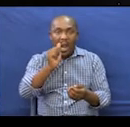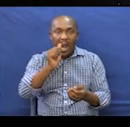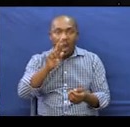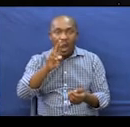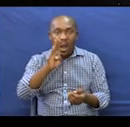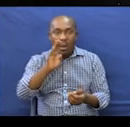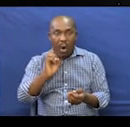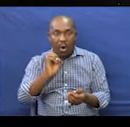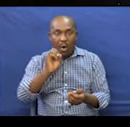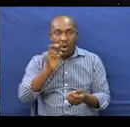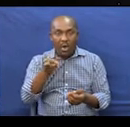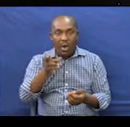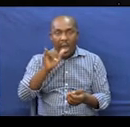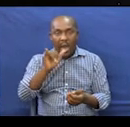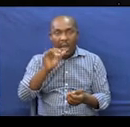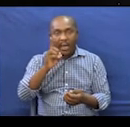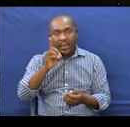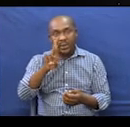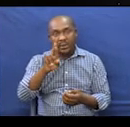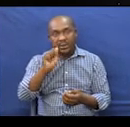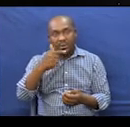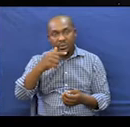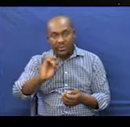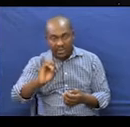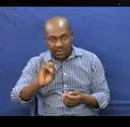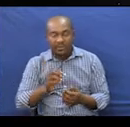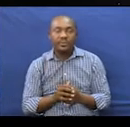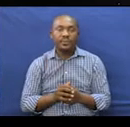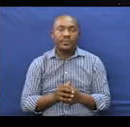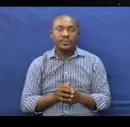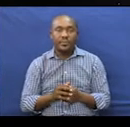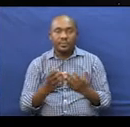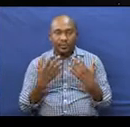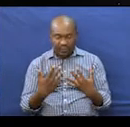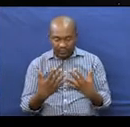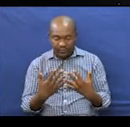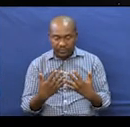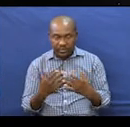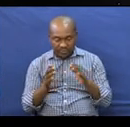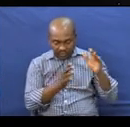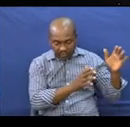carbohydrate. Now from there, my dear student, let us go direct to the properties,